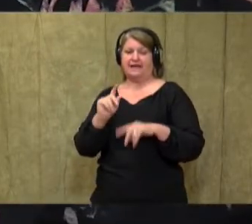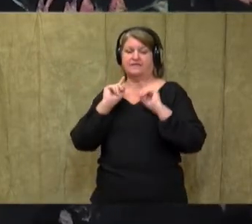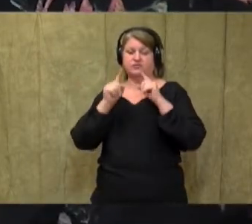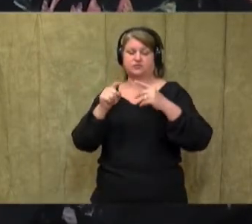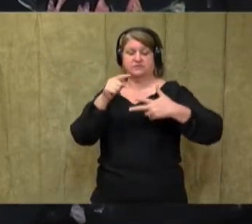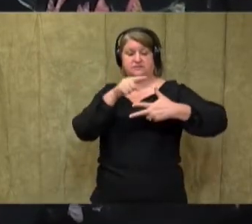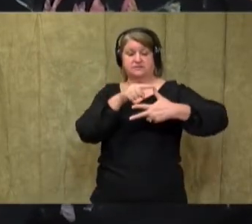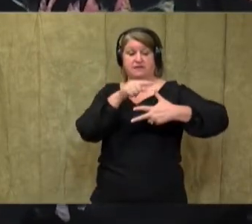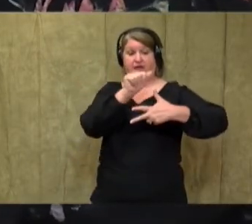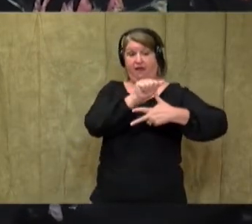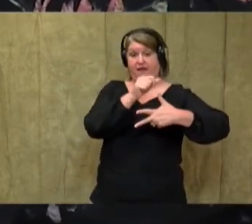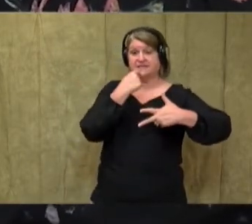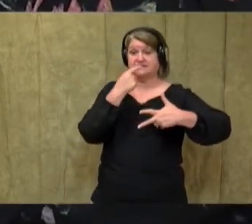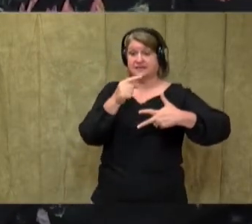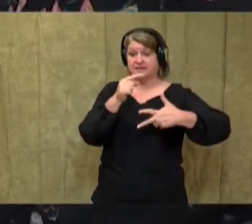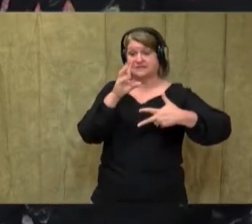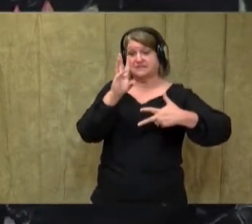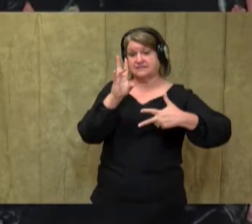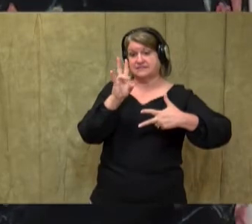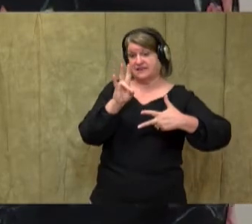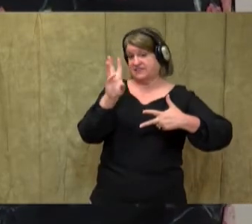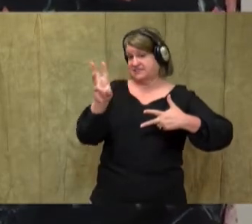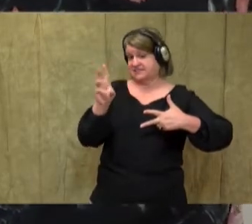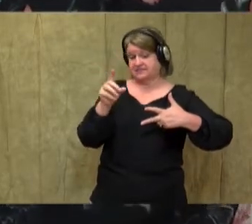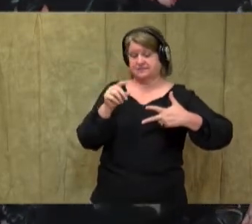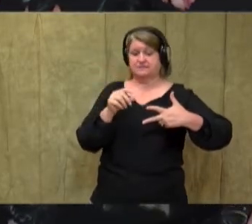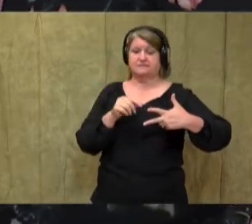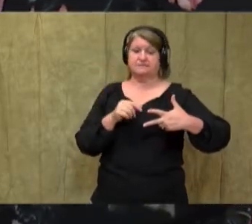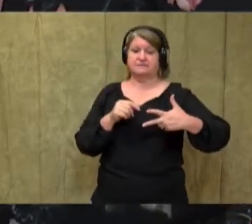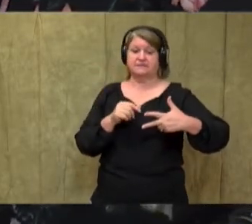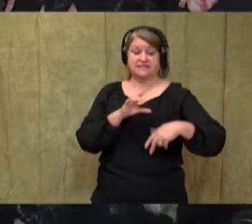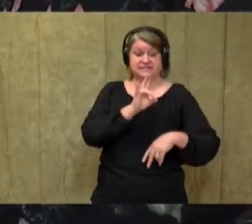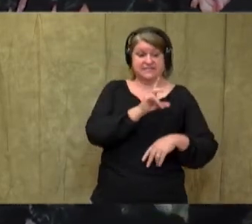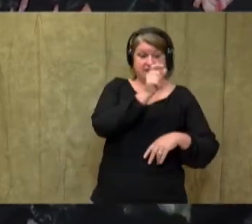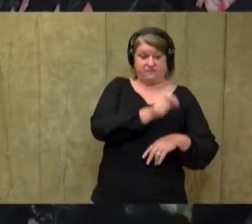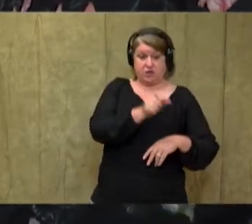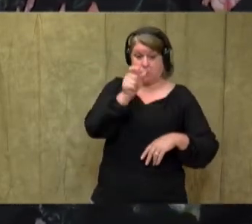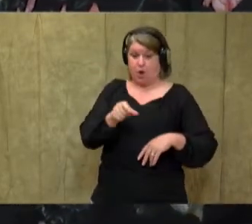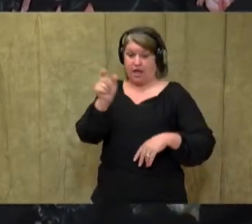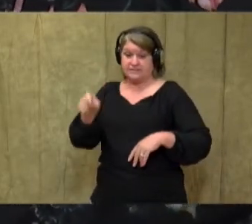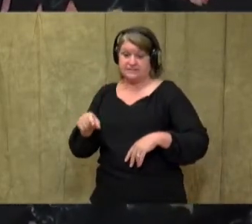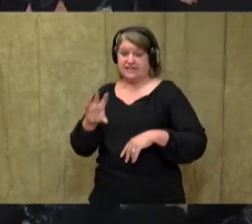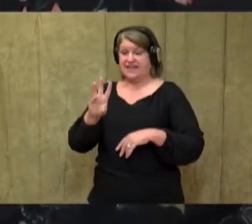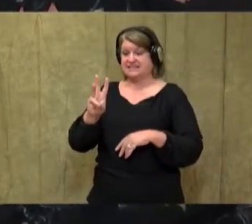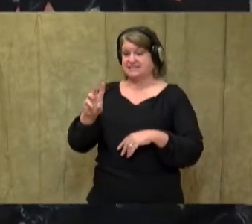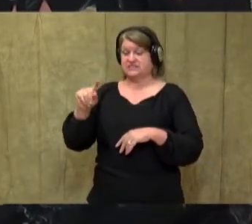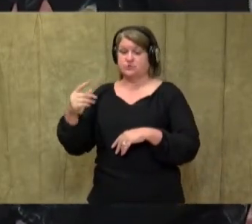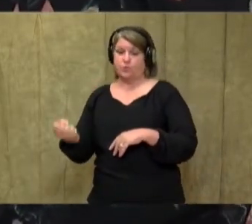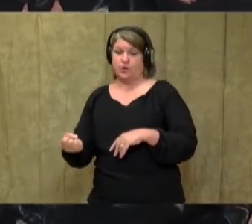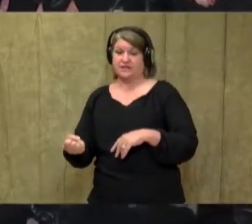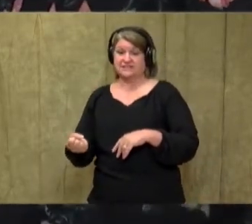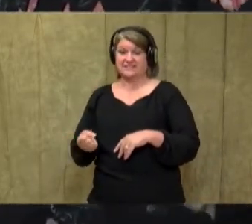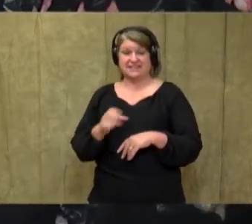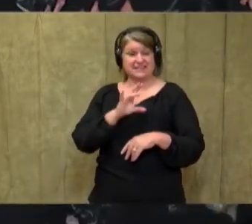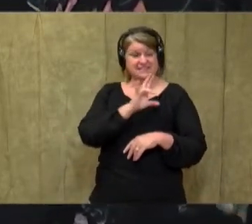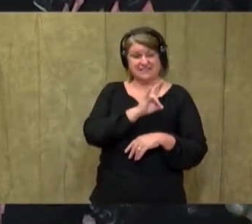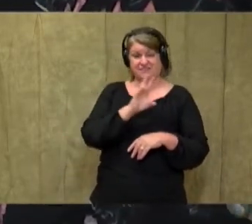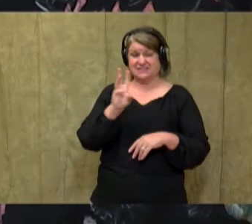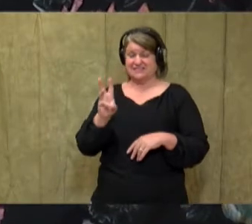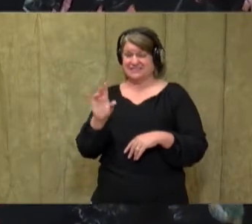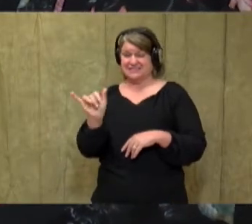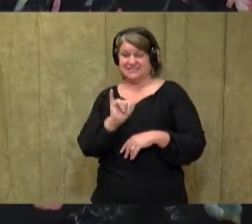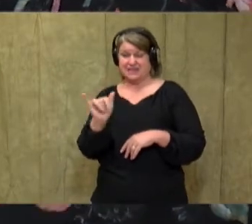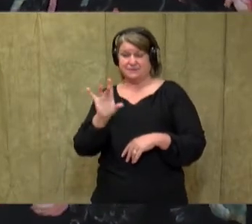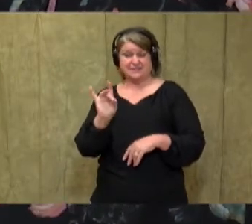A said 76. It gave us 7 rods and 6 ones. Is 76 the same as